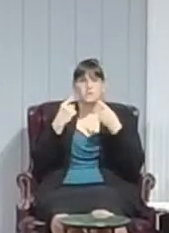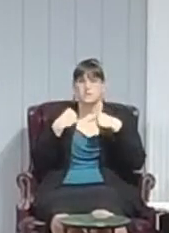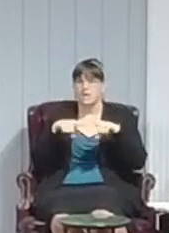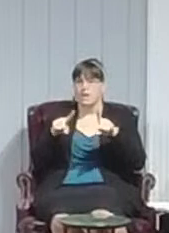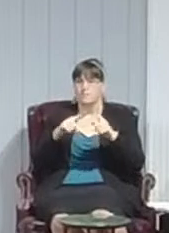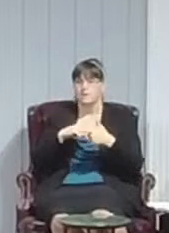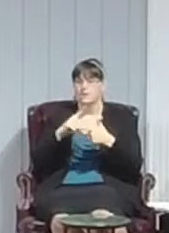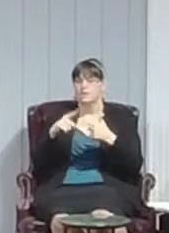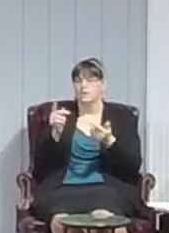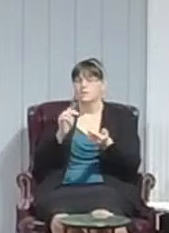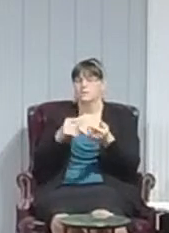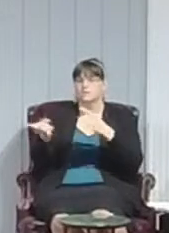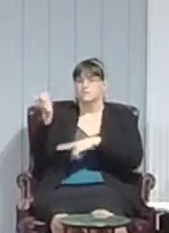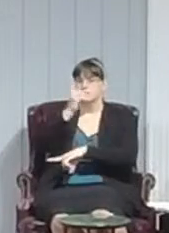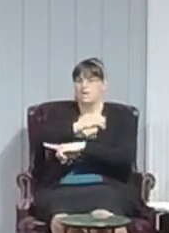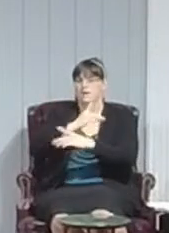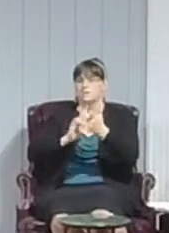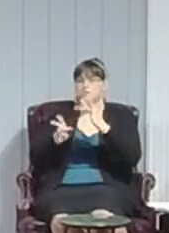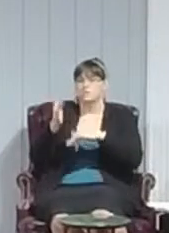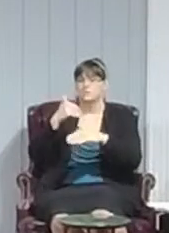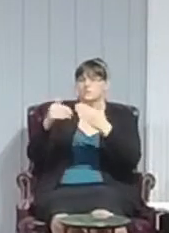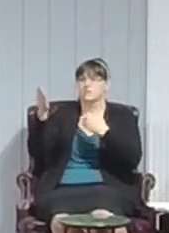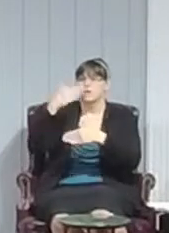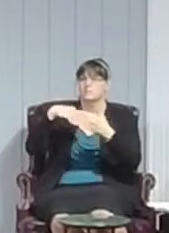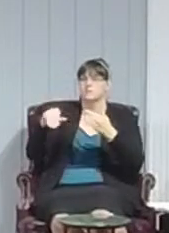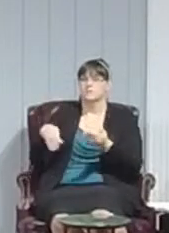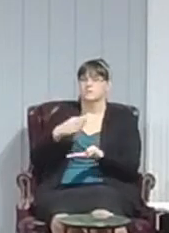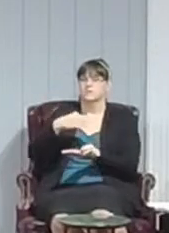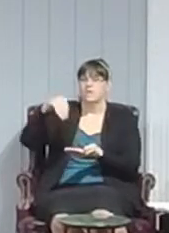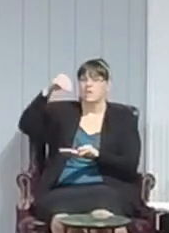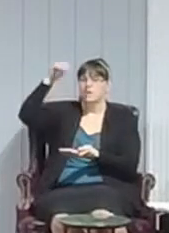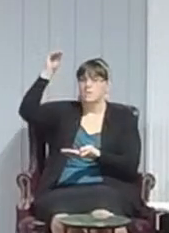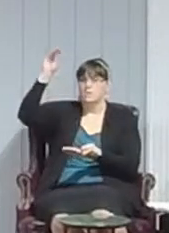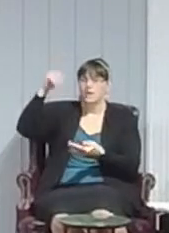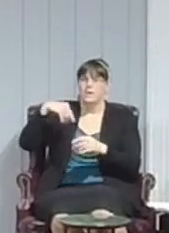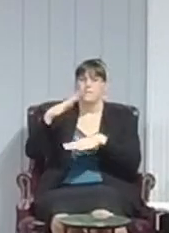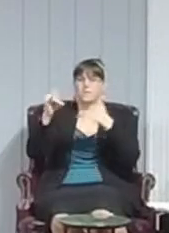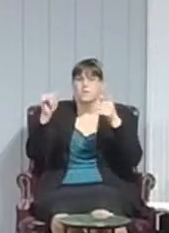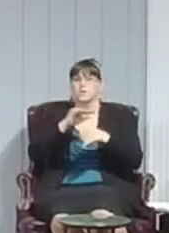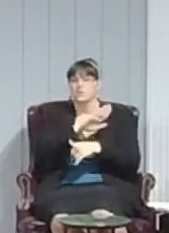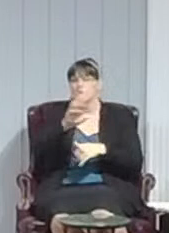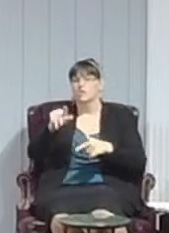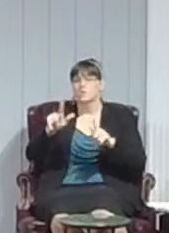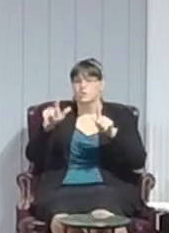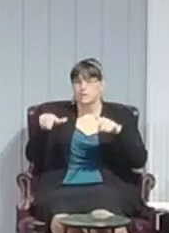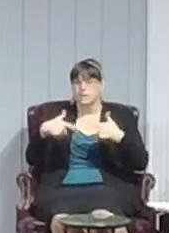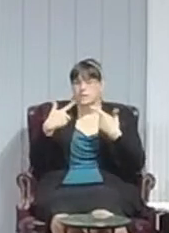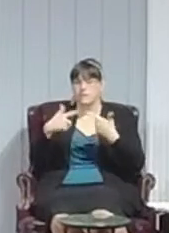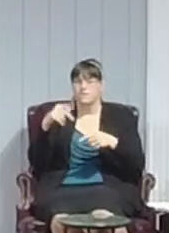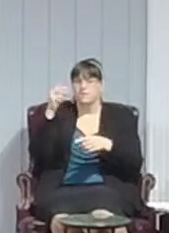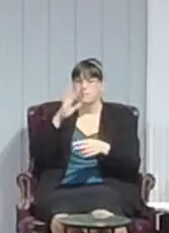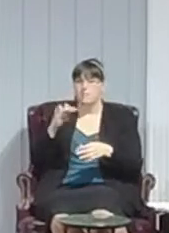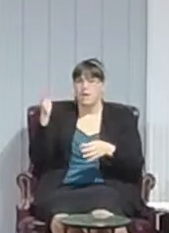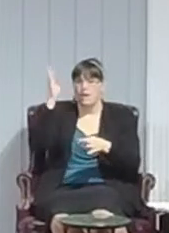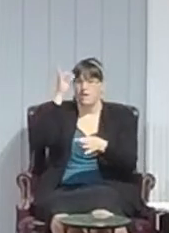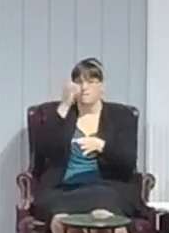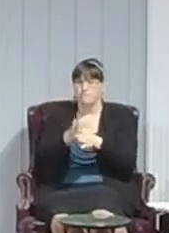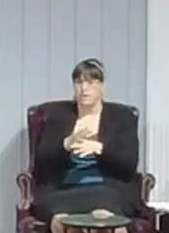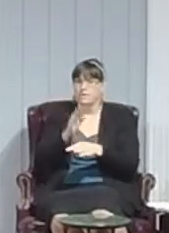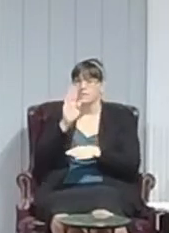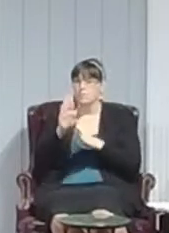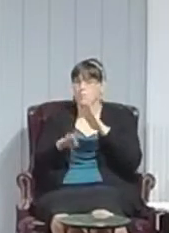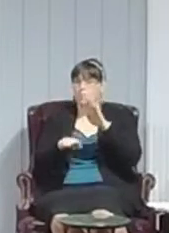Until the day Jesus comes to take you to heaven, you're going to need to live by faith. You're going to need to walk by faith. You're going to need